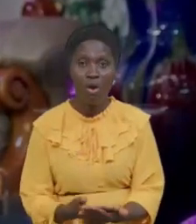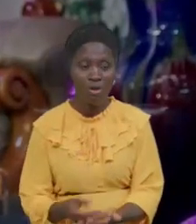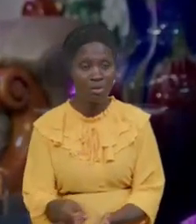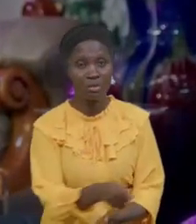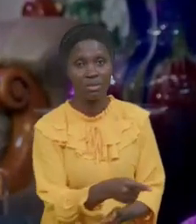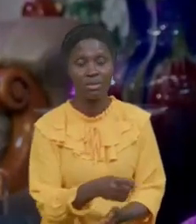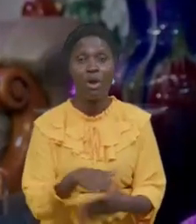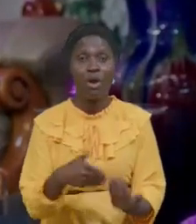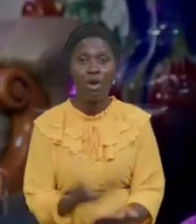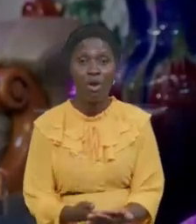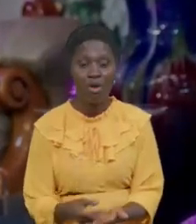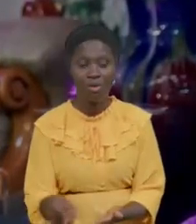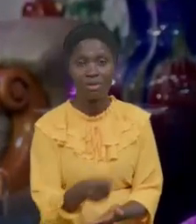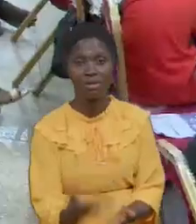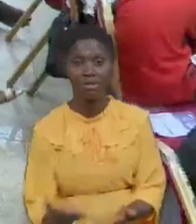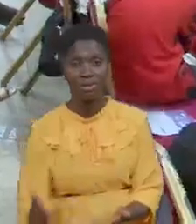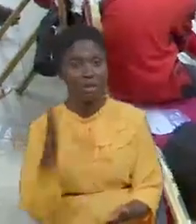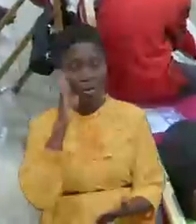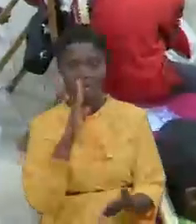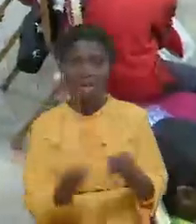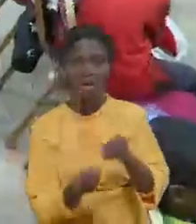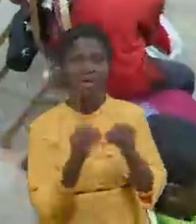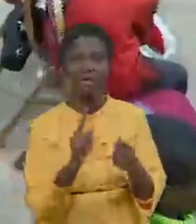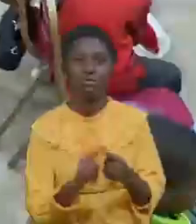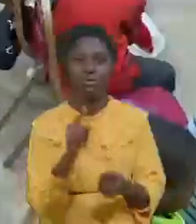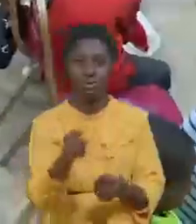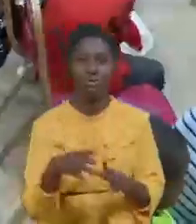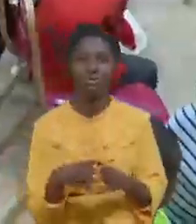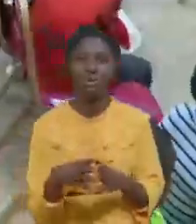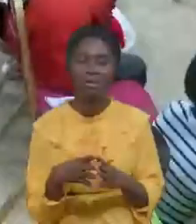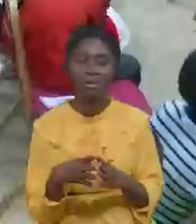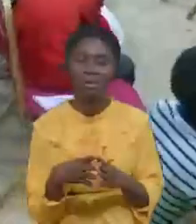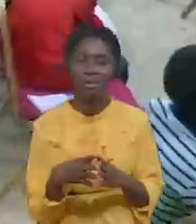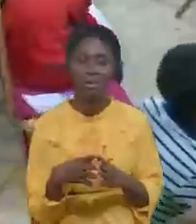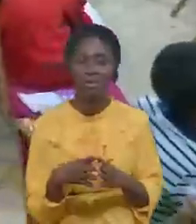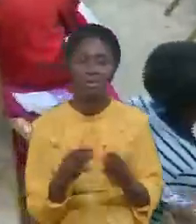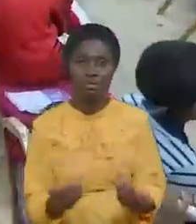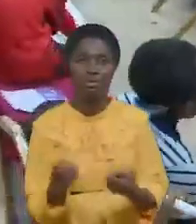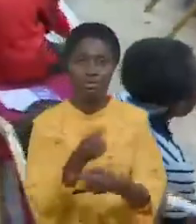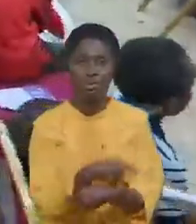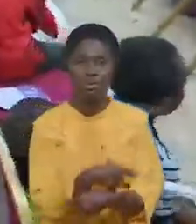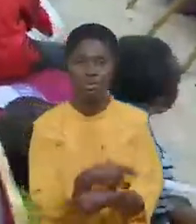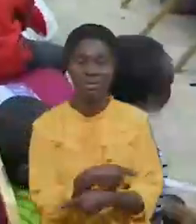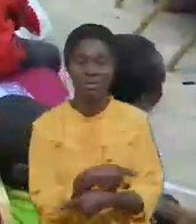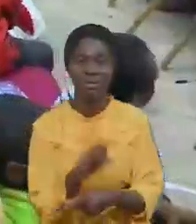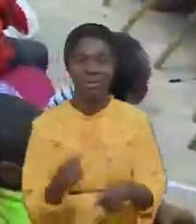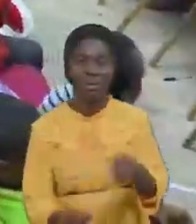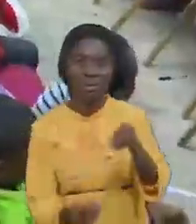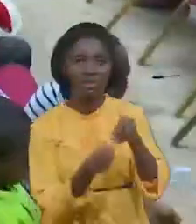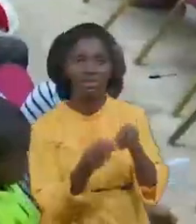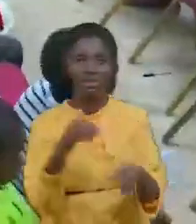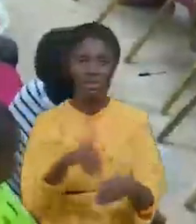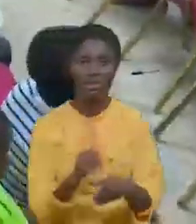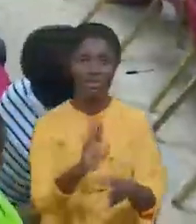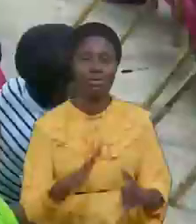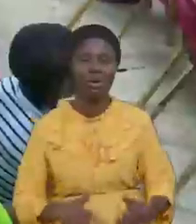all these things shall be added unto you. Today, there's addition in your life.